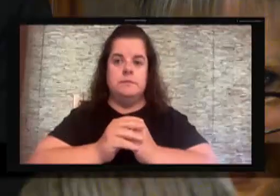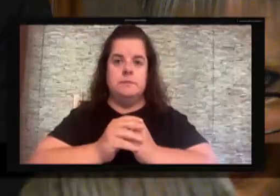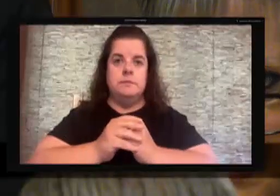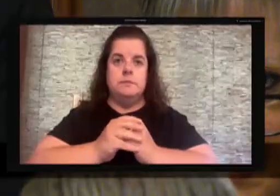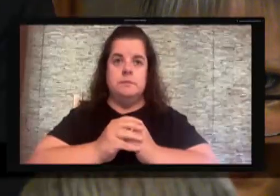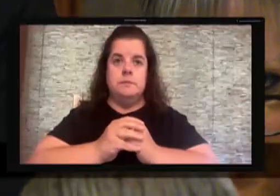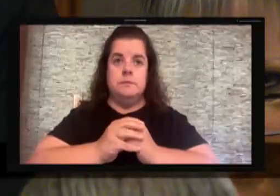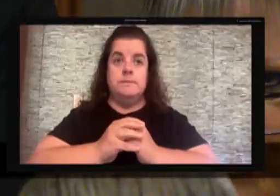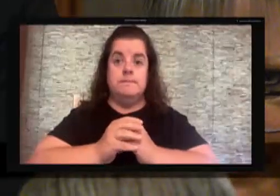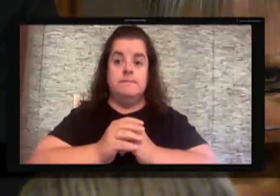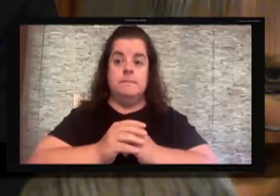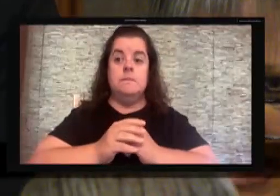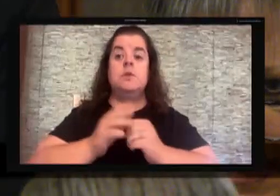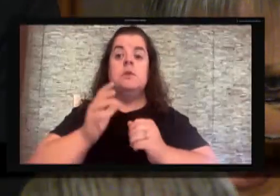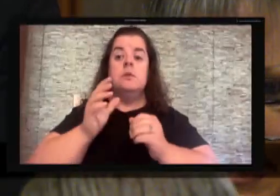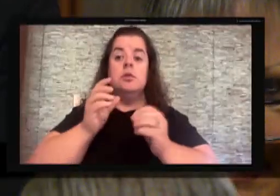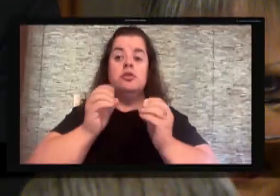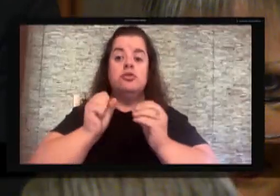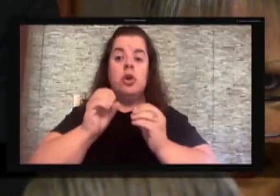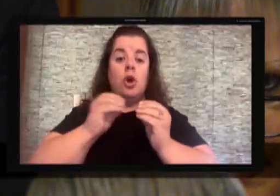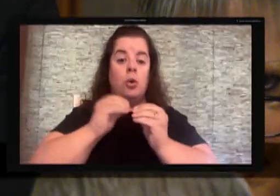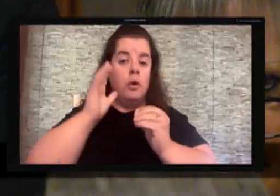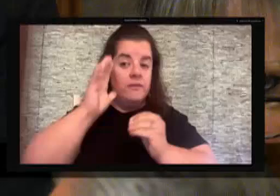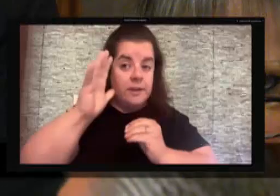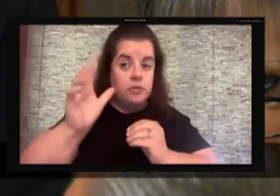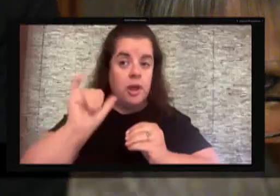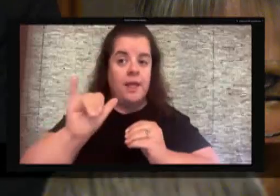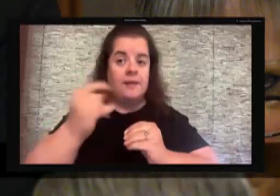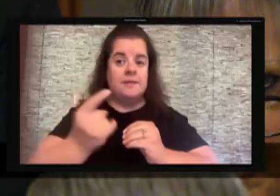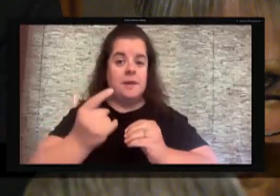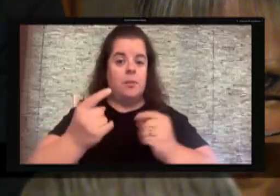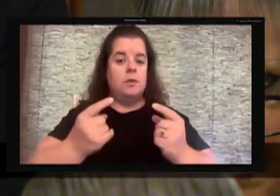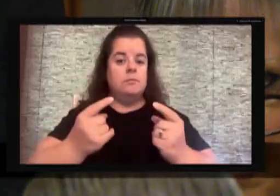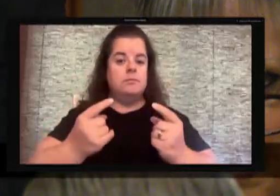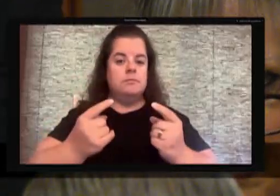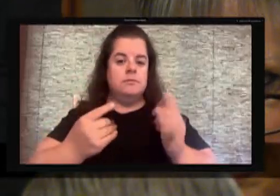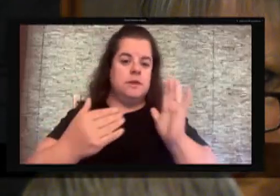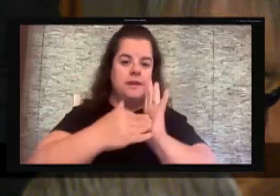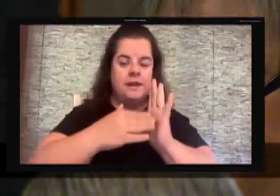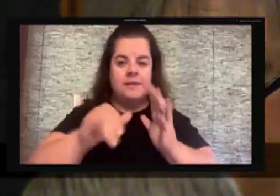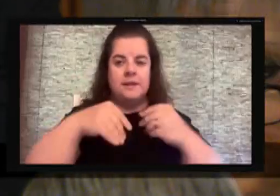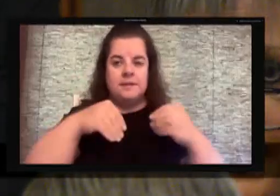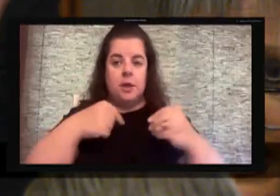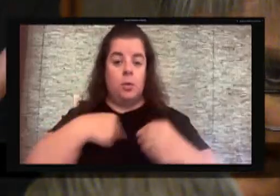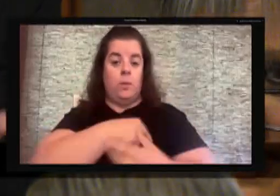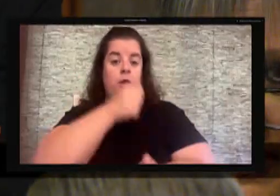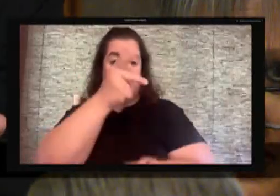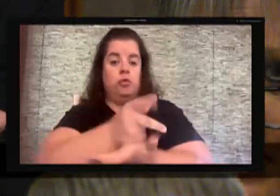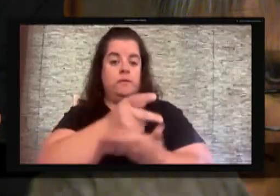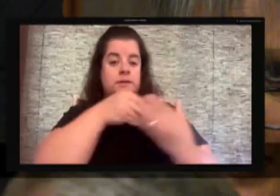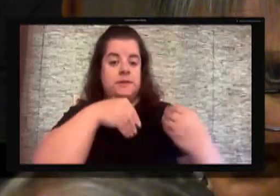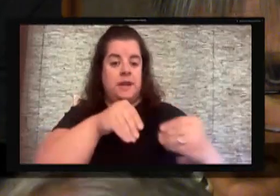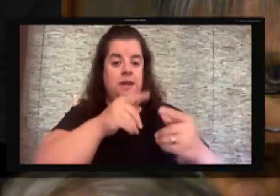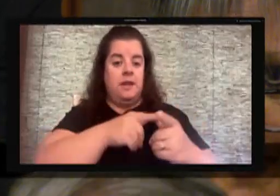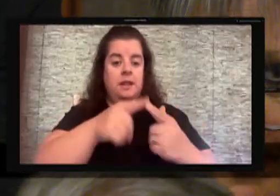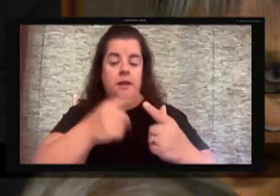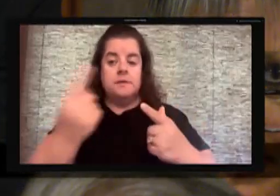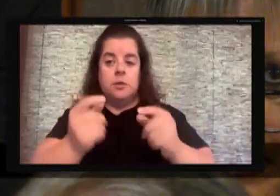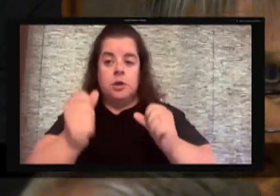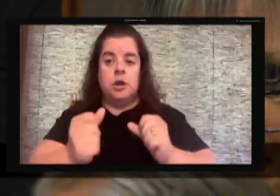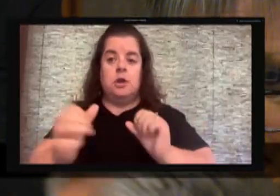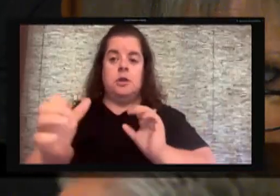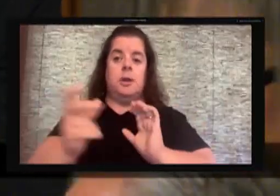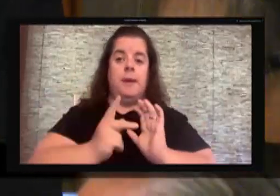Further down the line. So if someone, contests the sale? Exactly. Multiple. Oh, so we approve the sale and then a neighbor then can contest it.